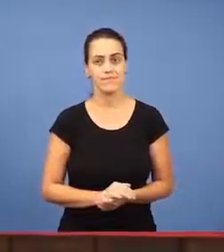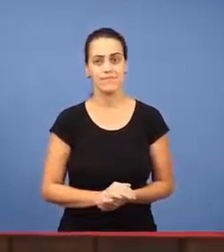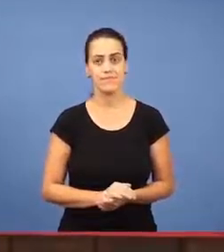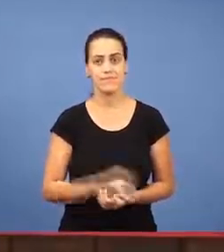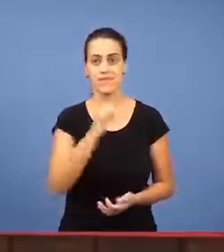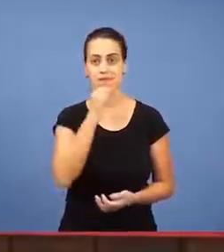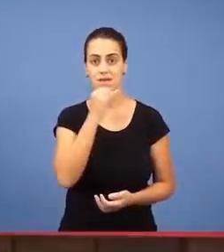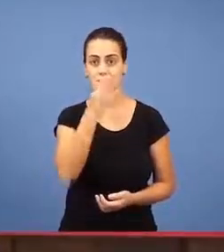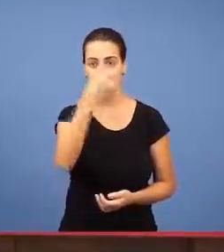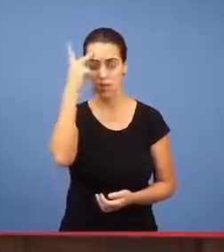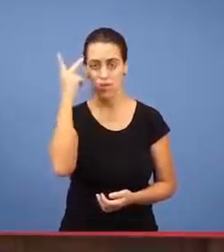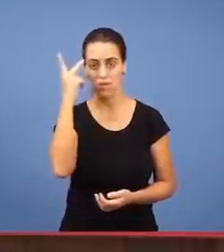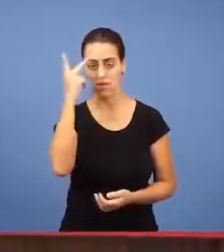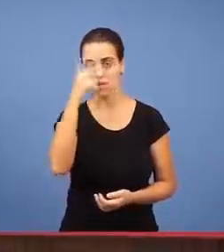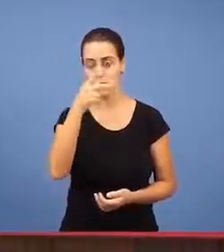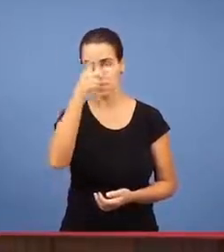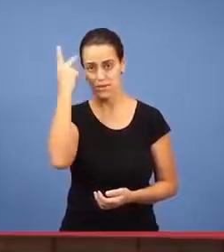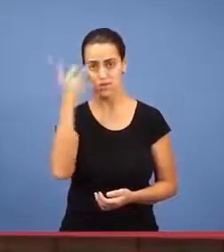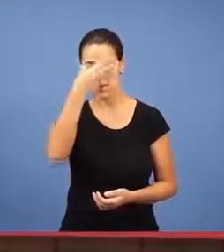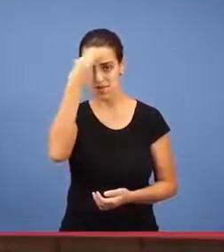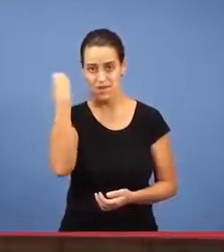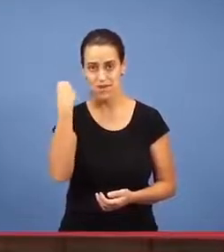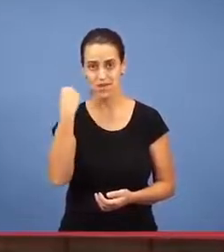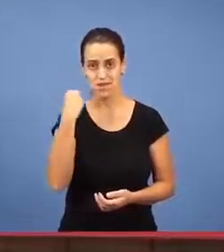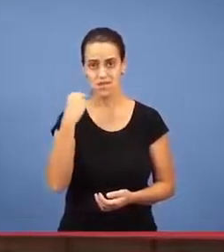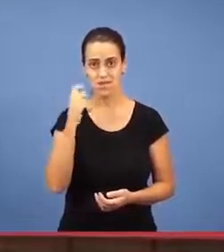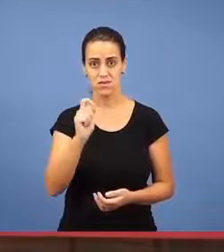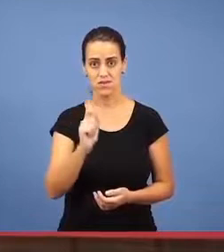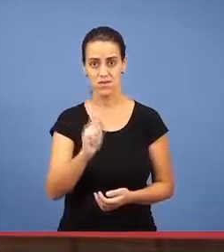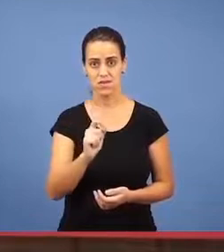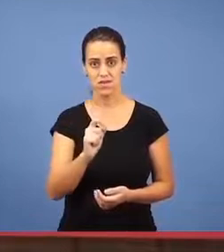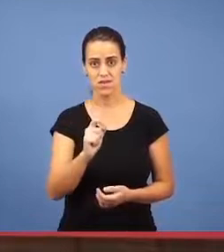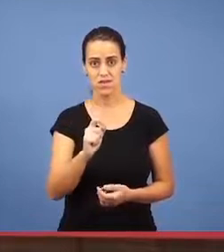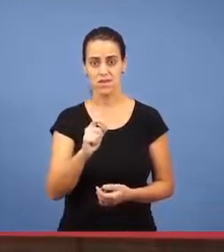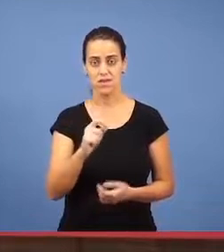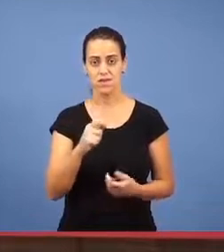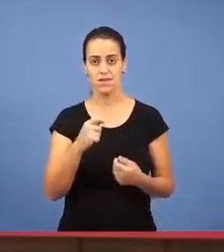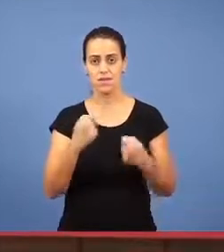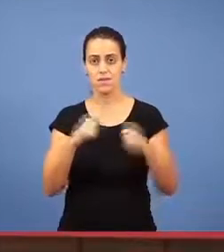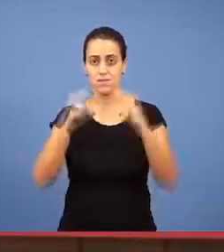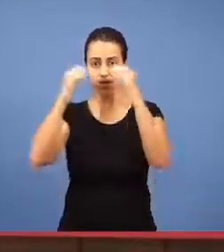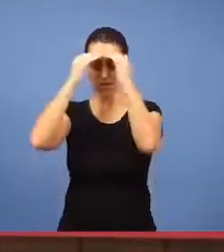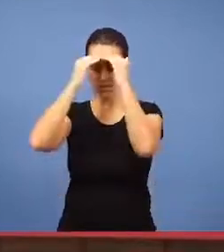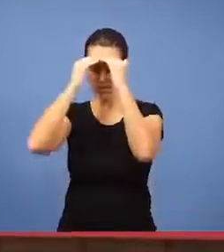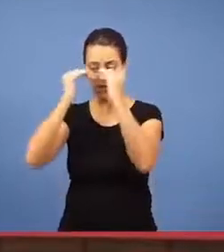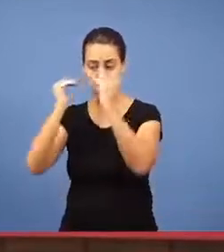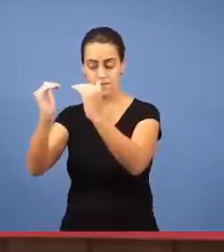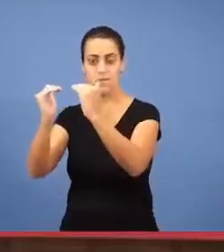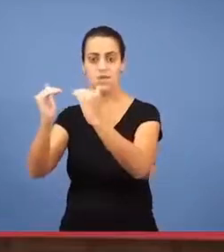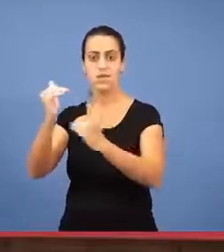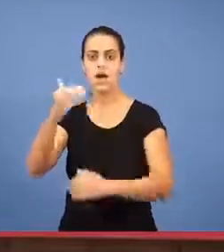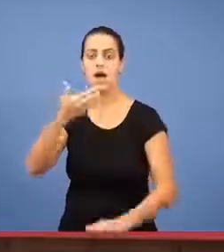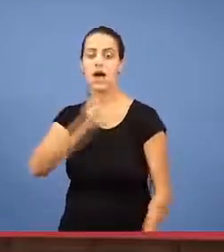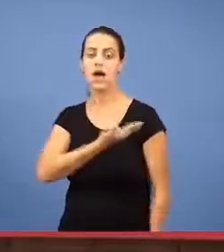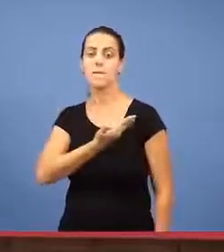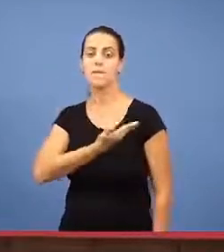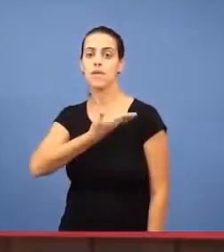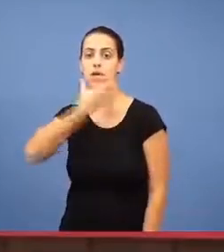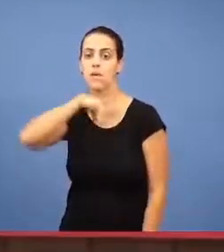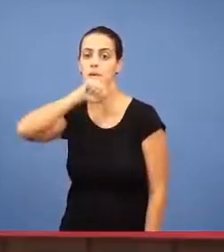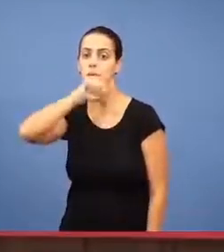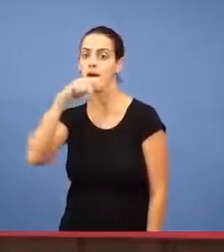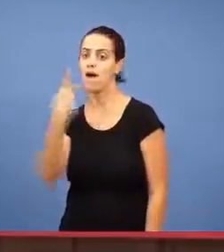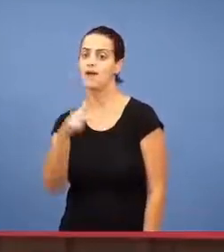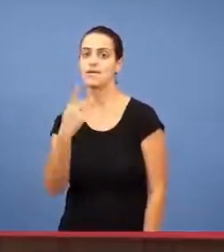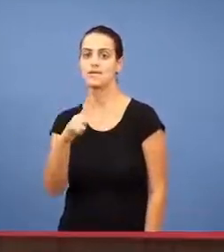like such and such people. This is something, it's biblical. Does never despise the friend of a father. If you